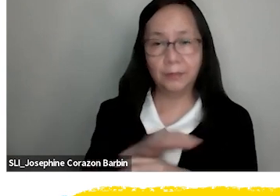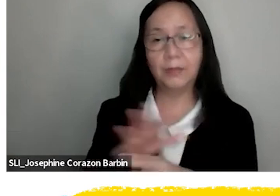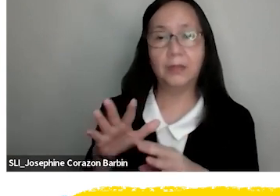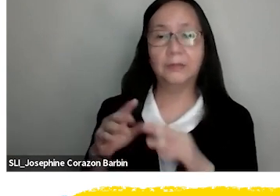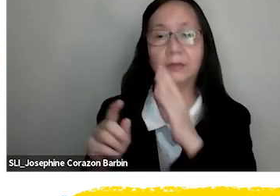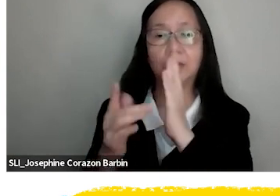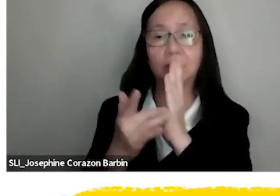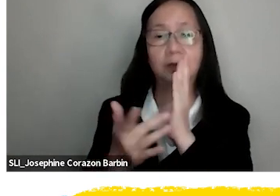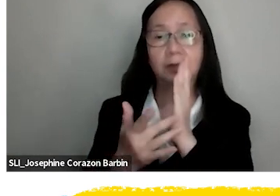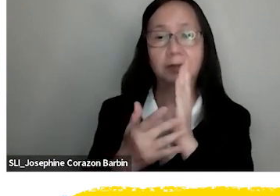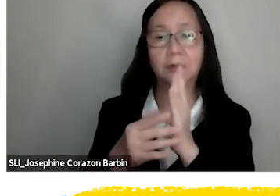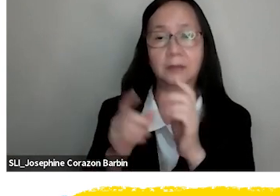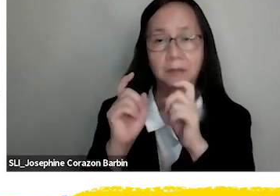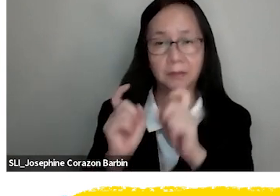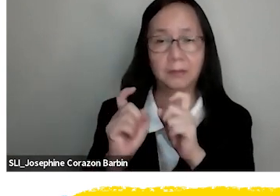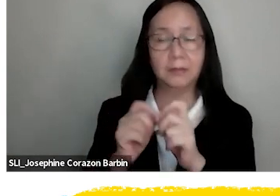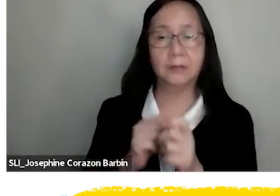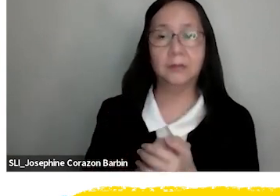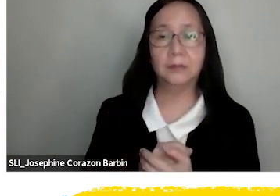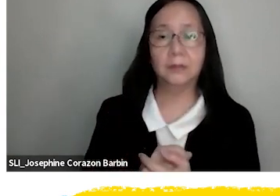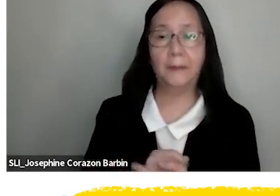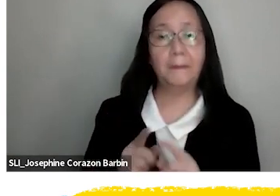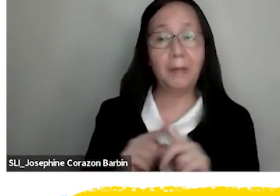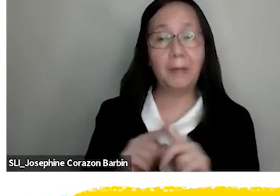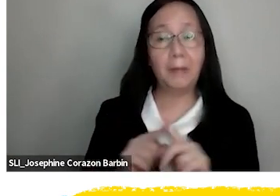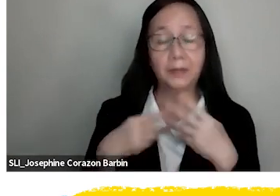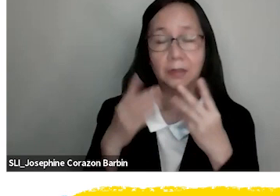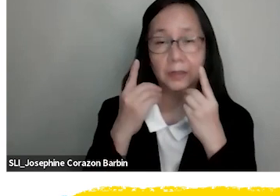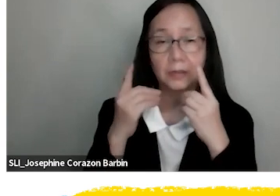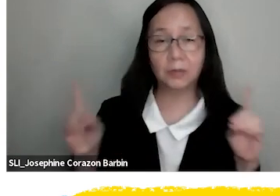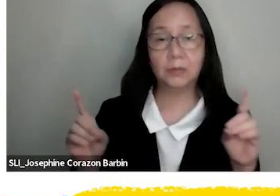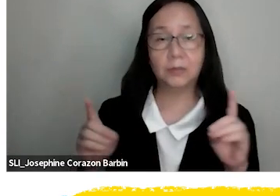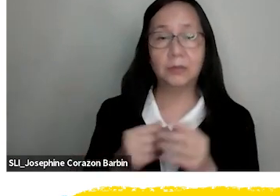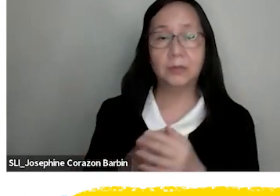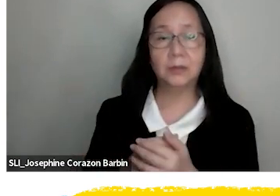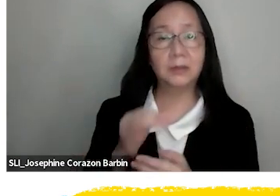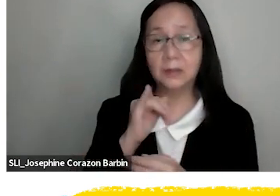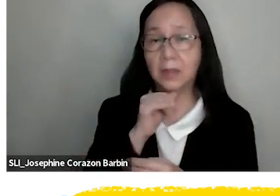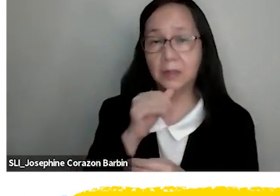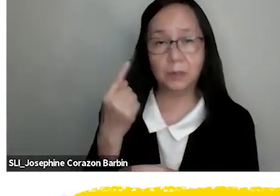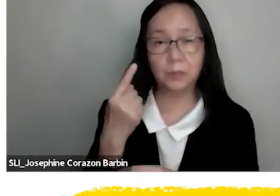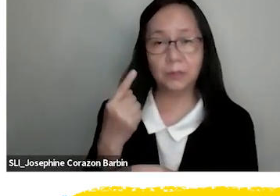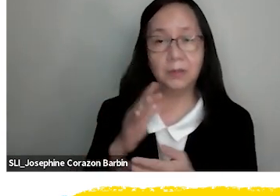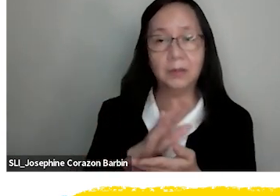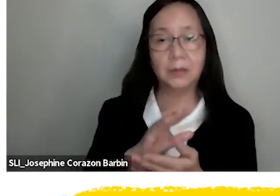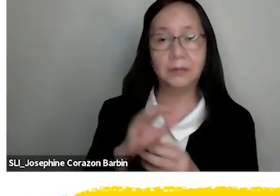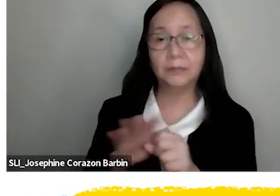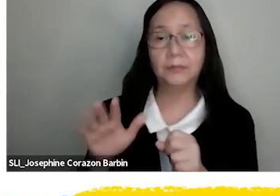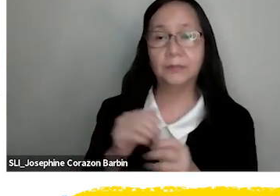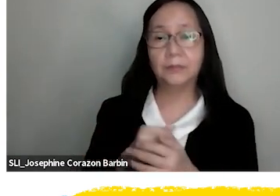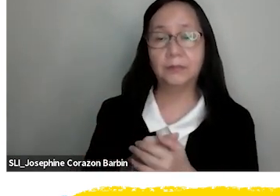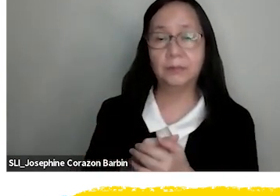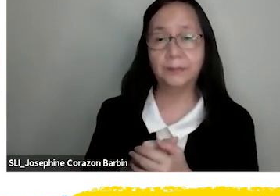advance. But having declaration only is not enough, because we